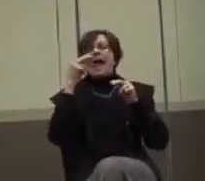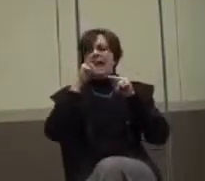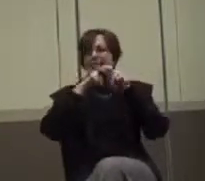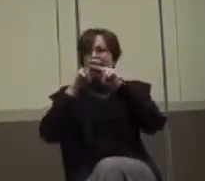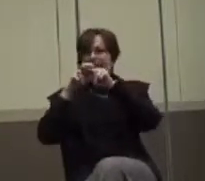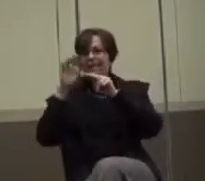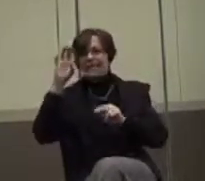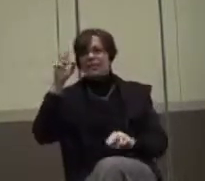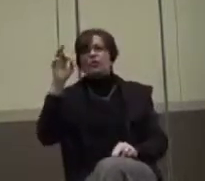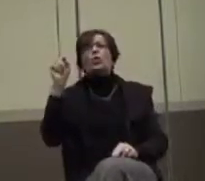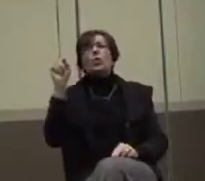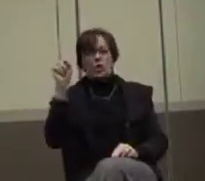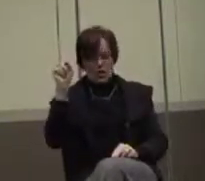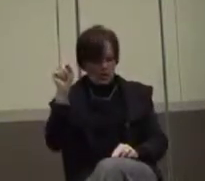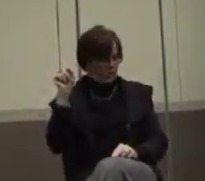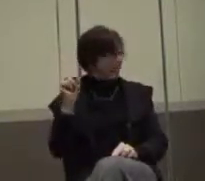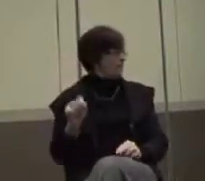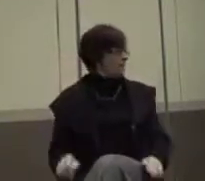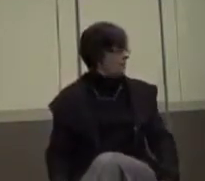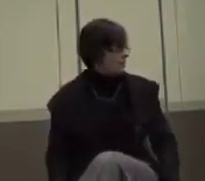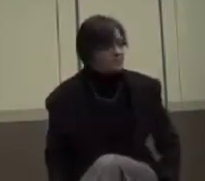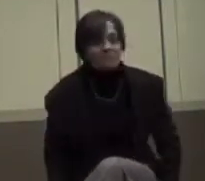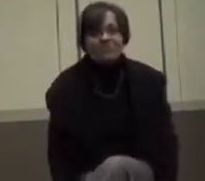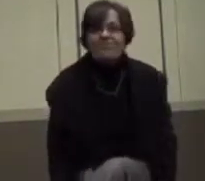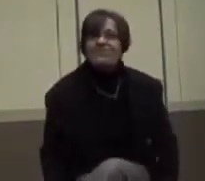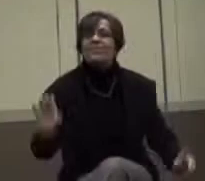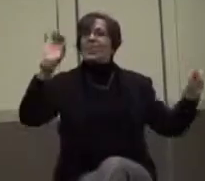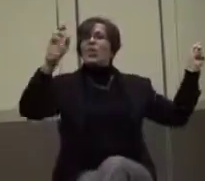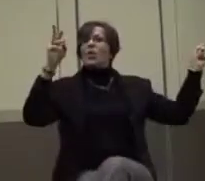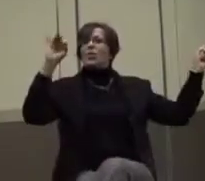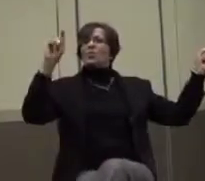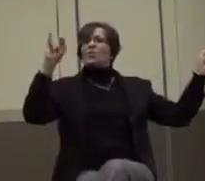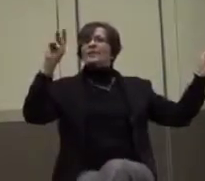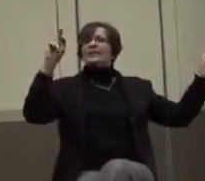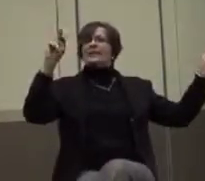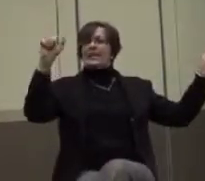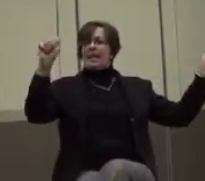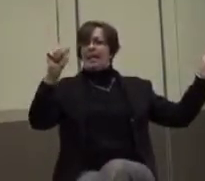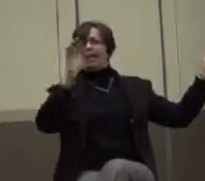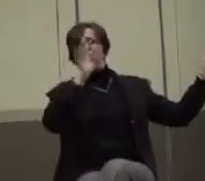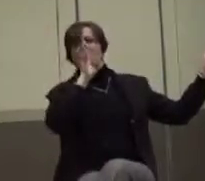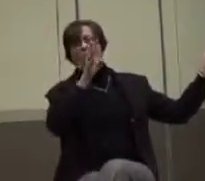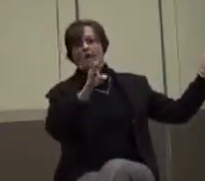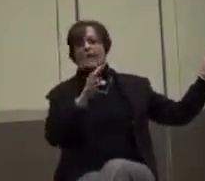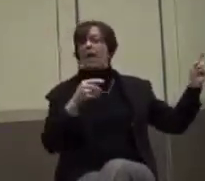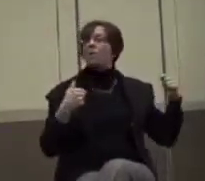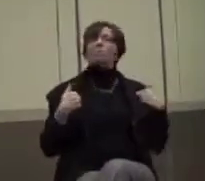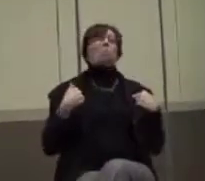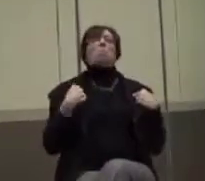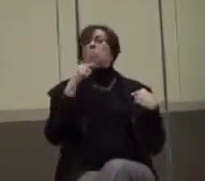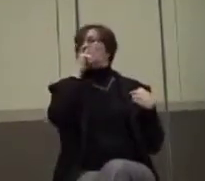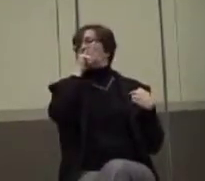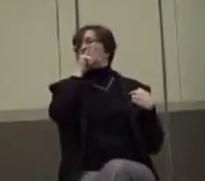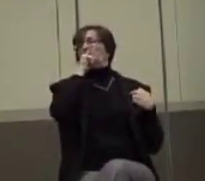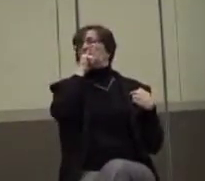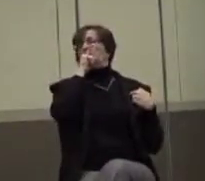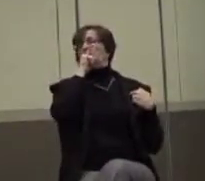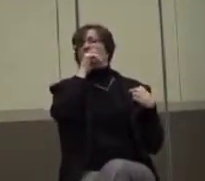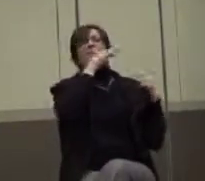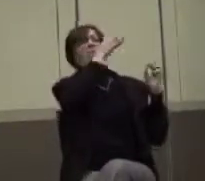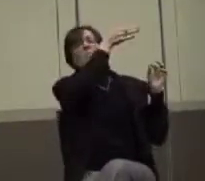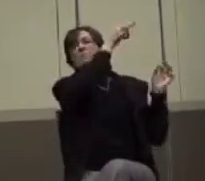Okay. Christina. Christina talks out. I don't have to say a word. I can just keep right on going. I come over here and I tear away one of these stars.